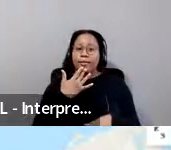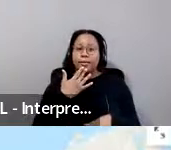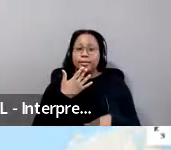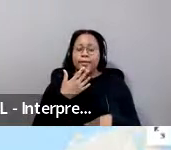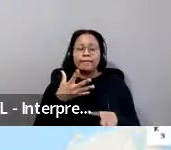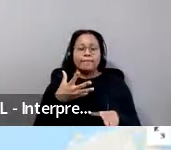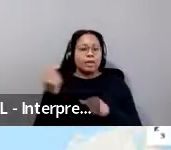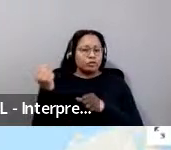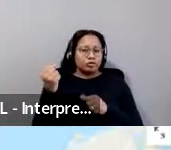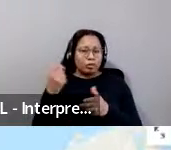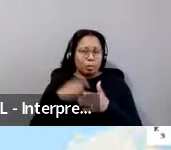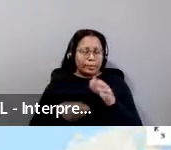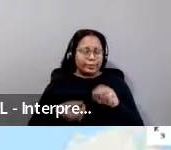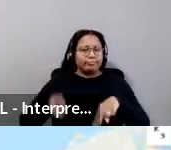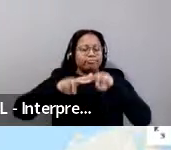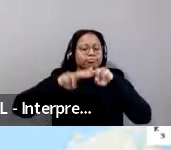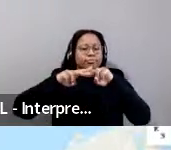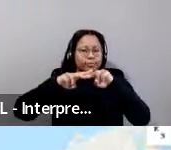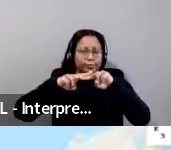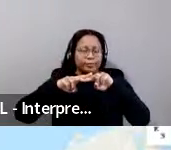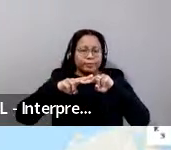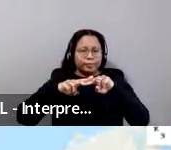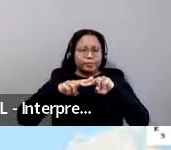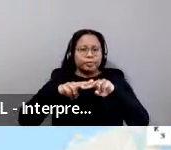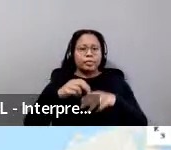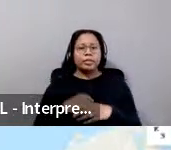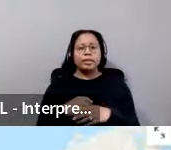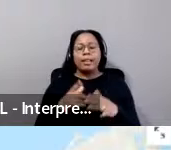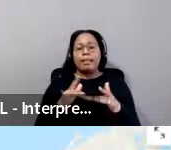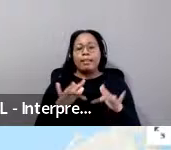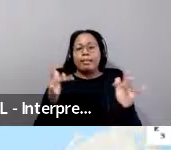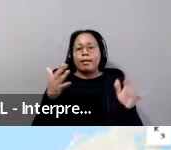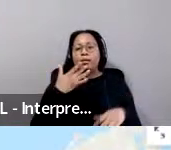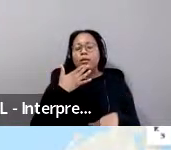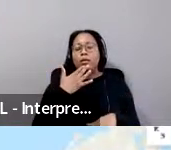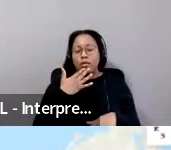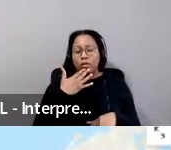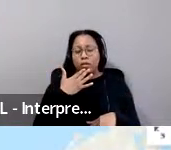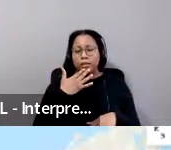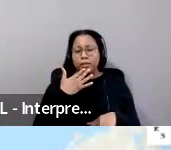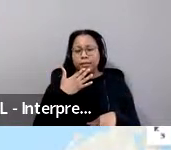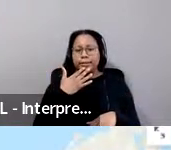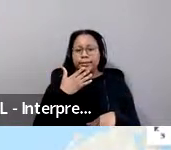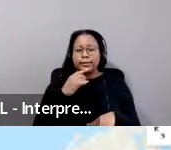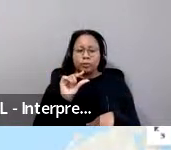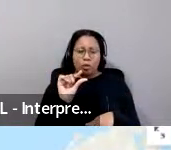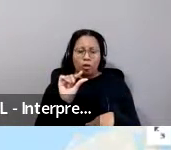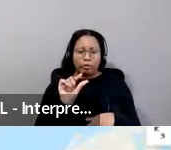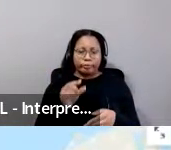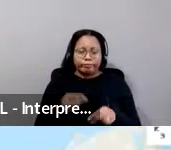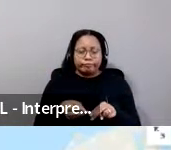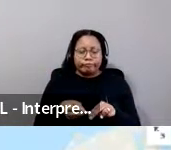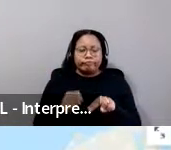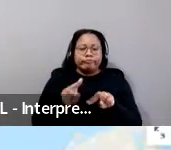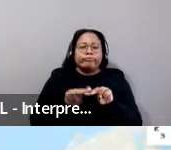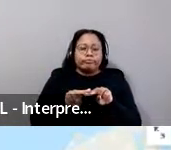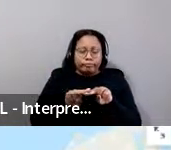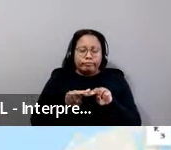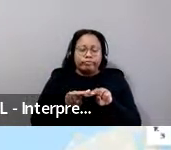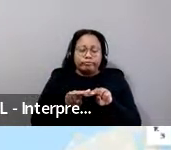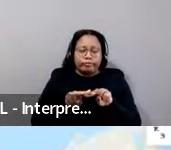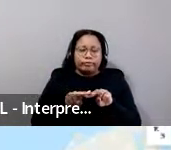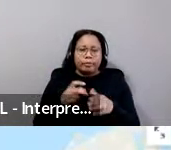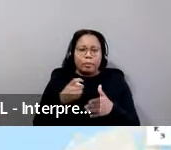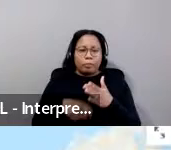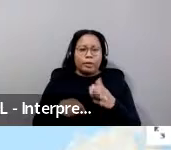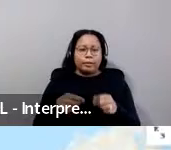price increases since 2000. And the lighter color is showing smaller price increases since 2000.